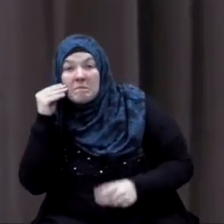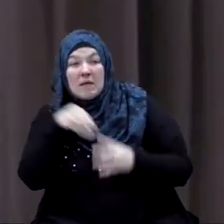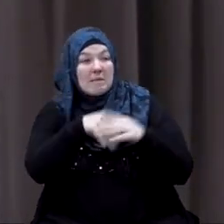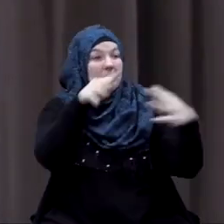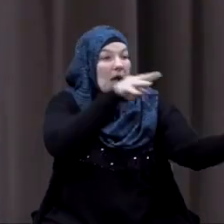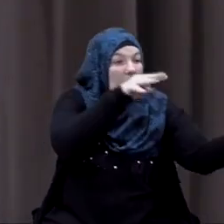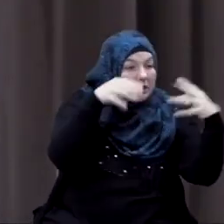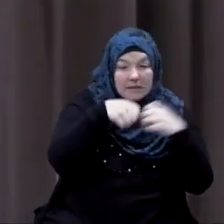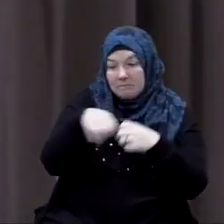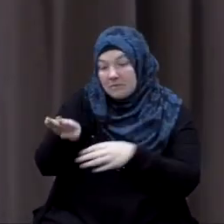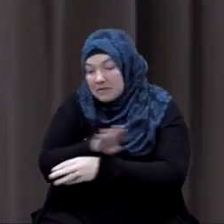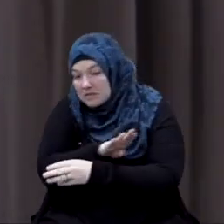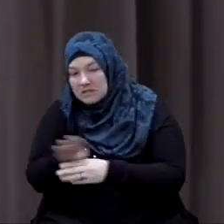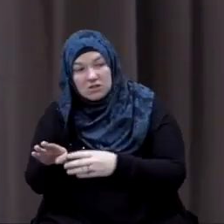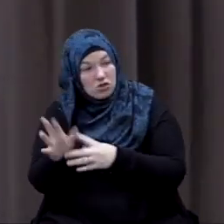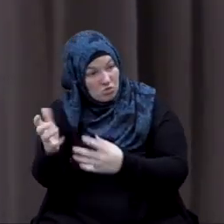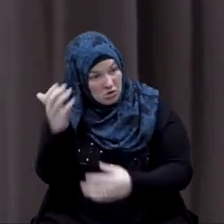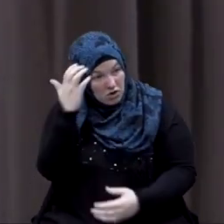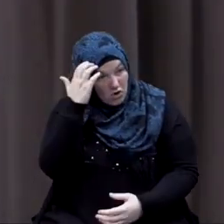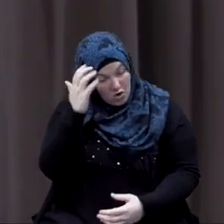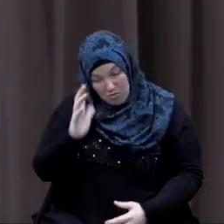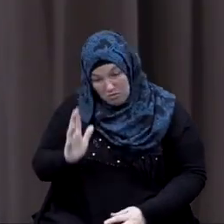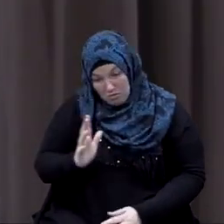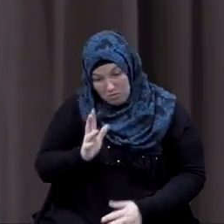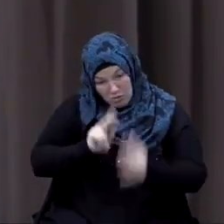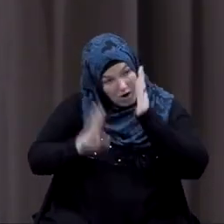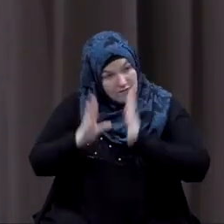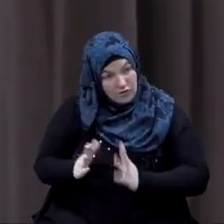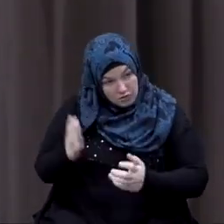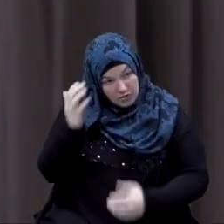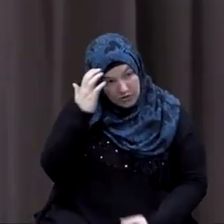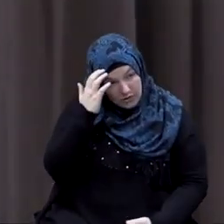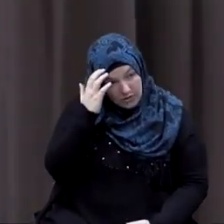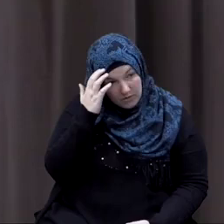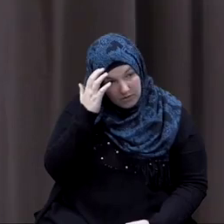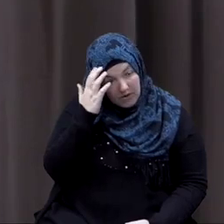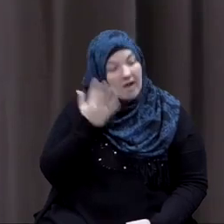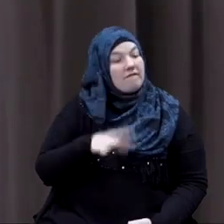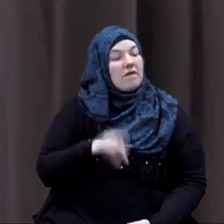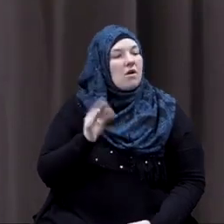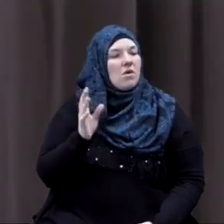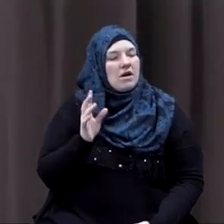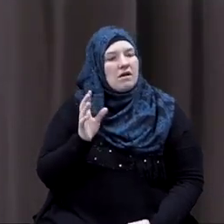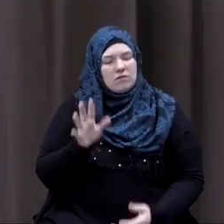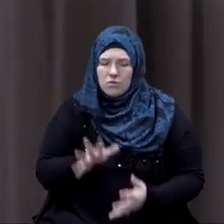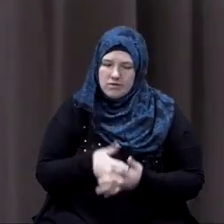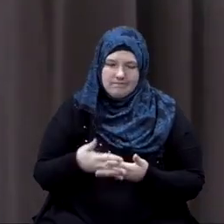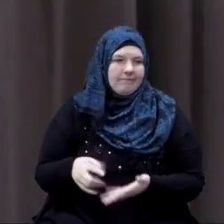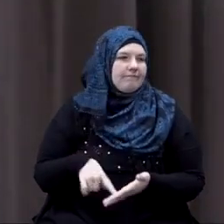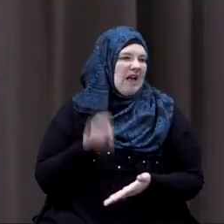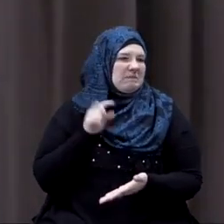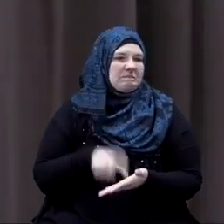battlefield, in the business, in every arena, you will find him the best. Why?